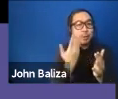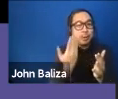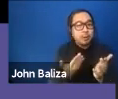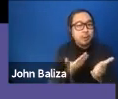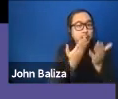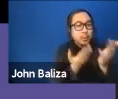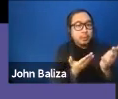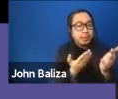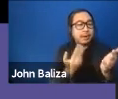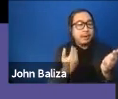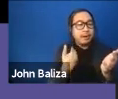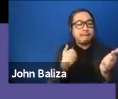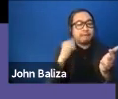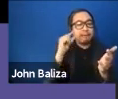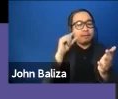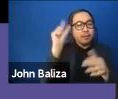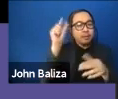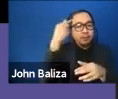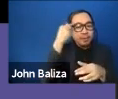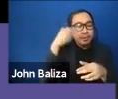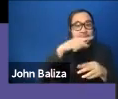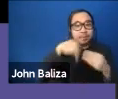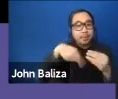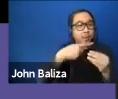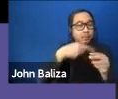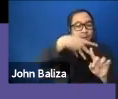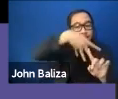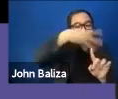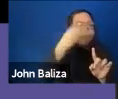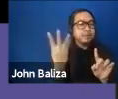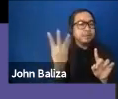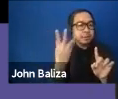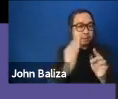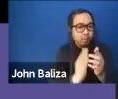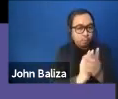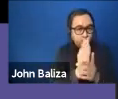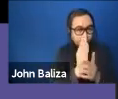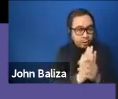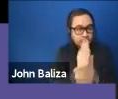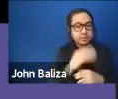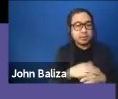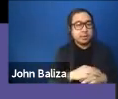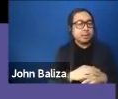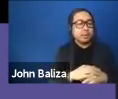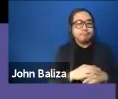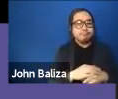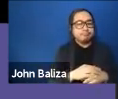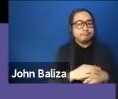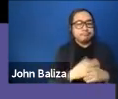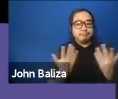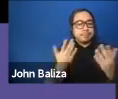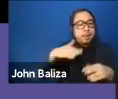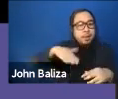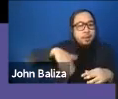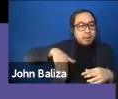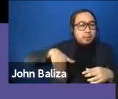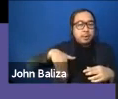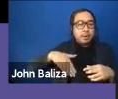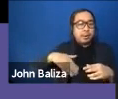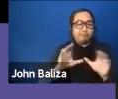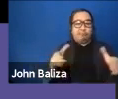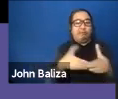to our government on LGBT rights. And we did not have a coalition